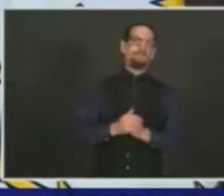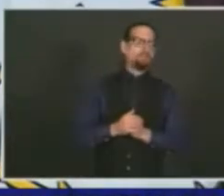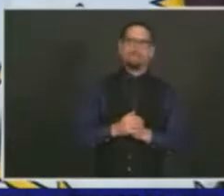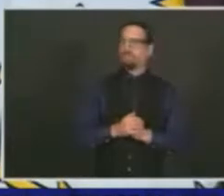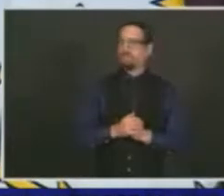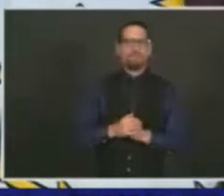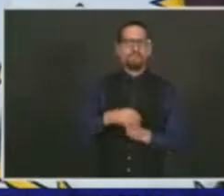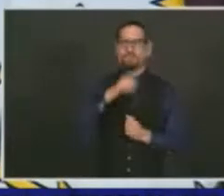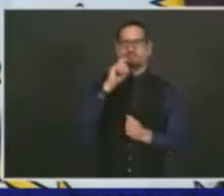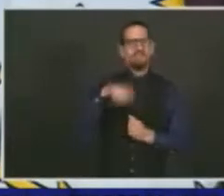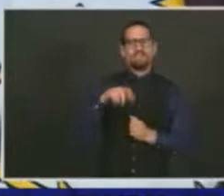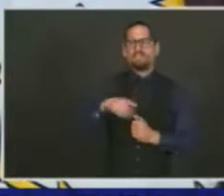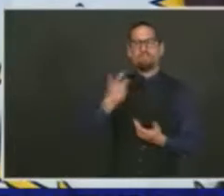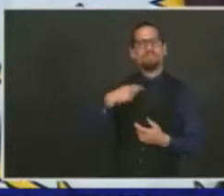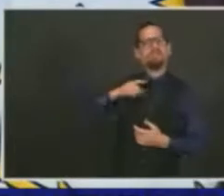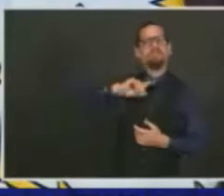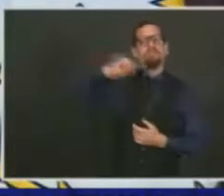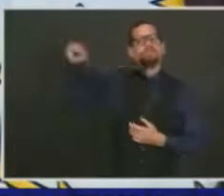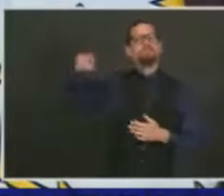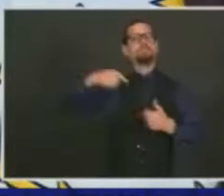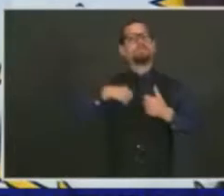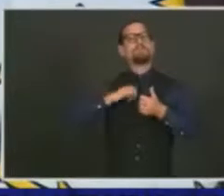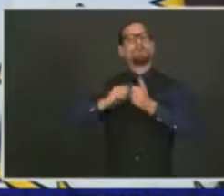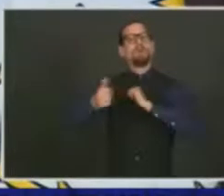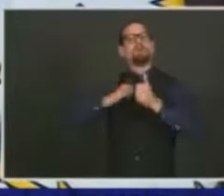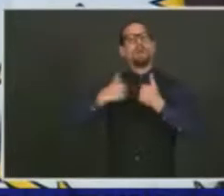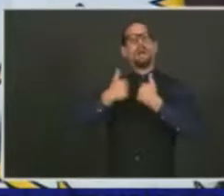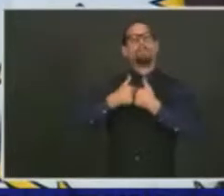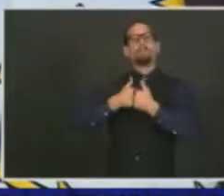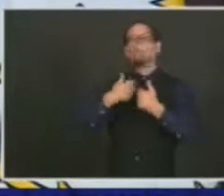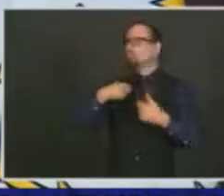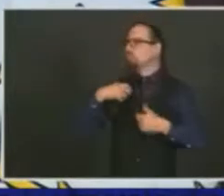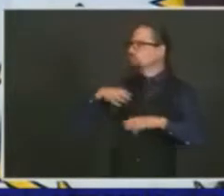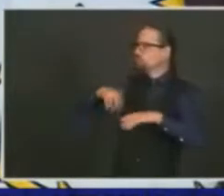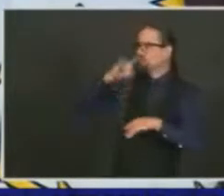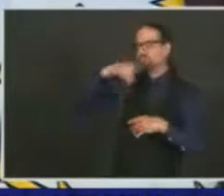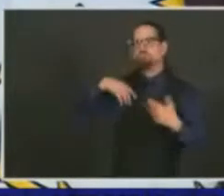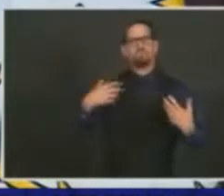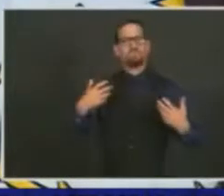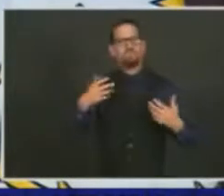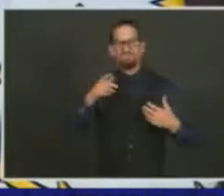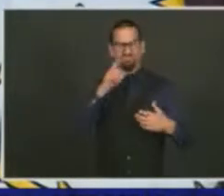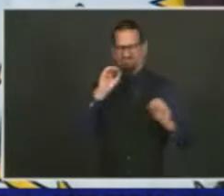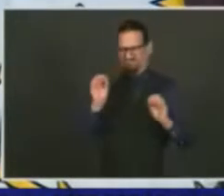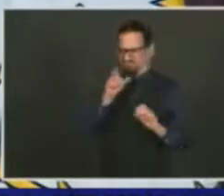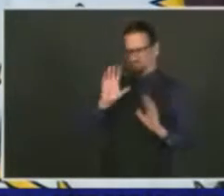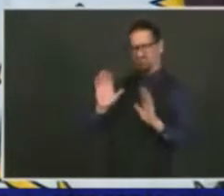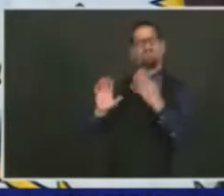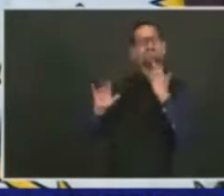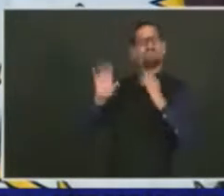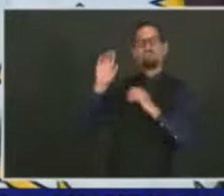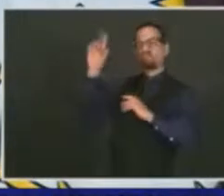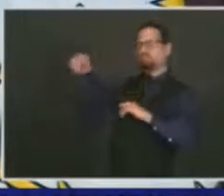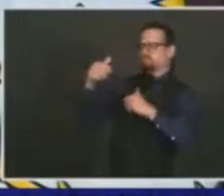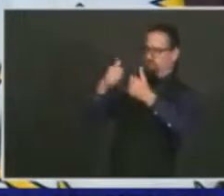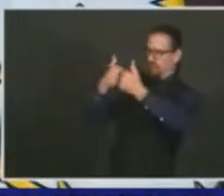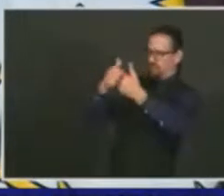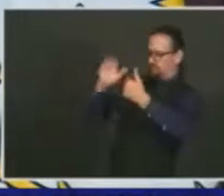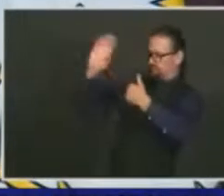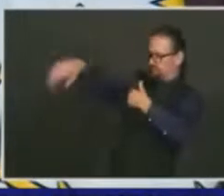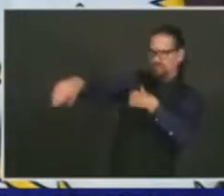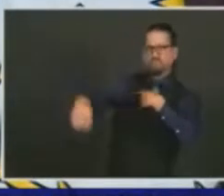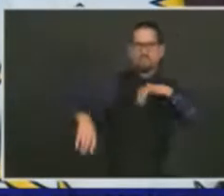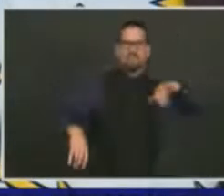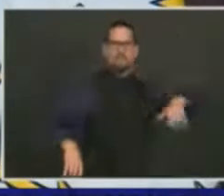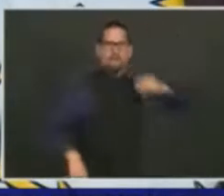game or a sports practice. You don't need to go out for coffee after church or go over somebody's